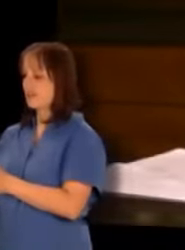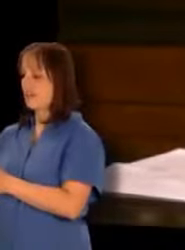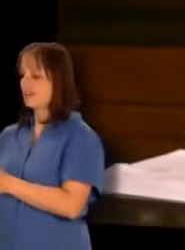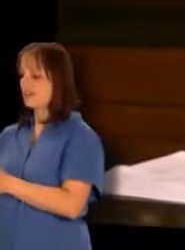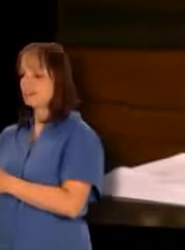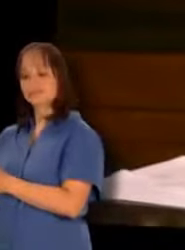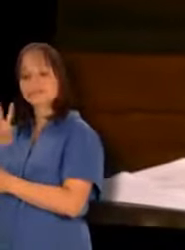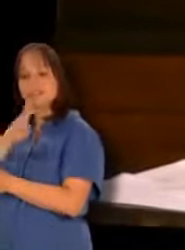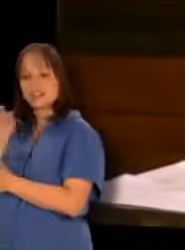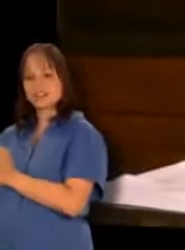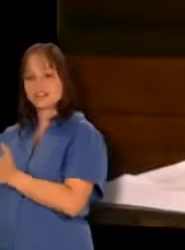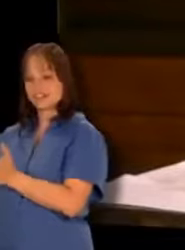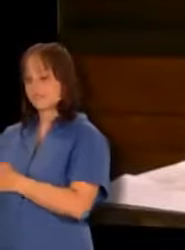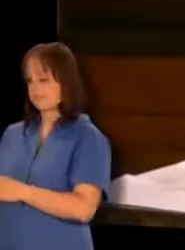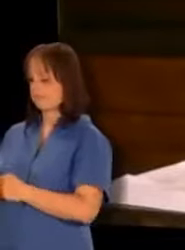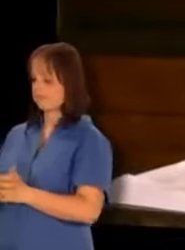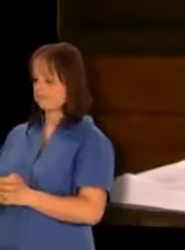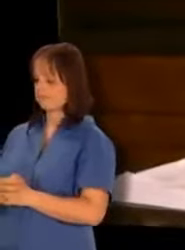water.